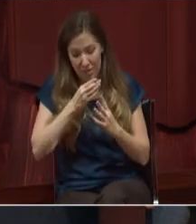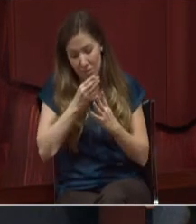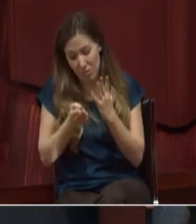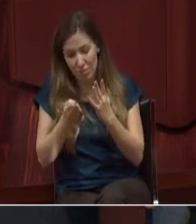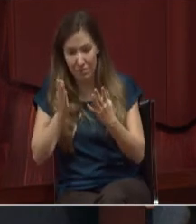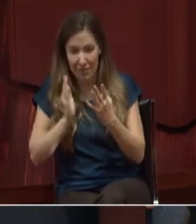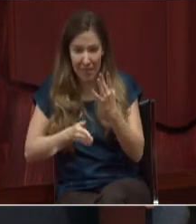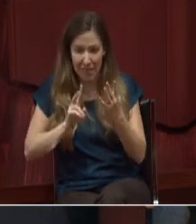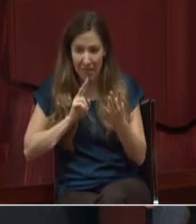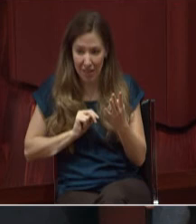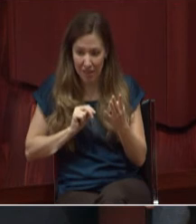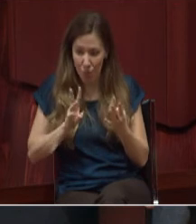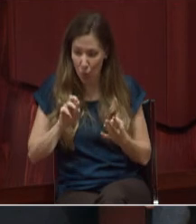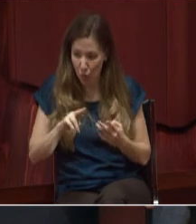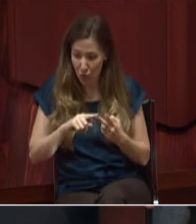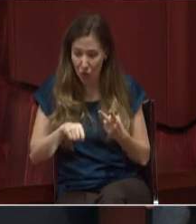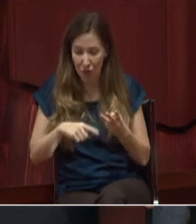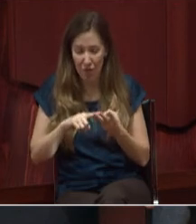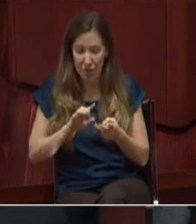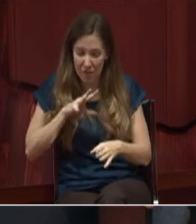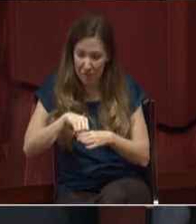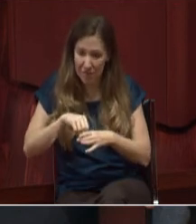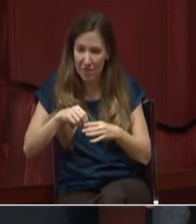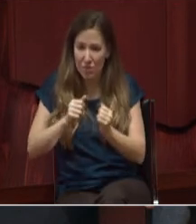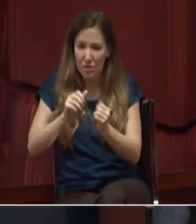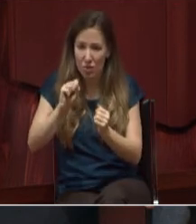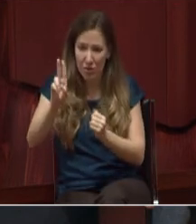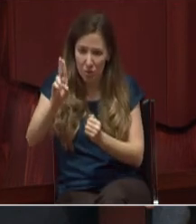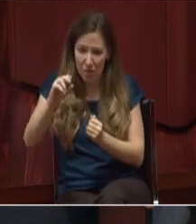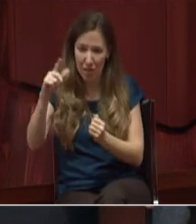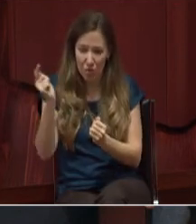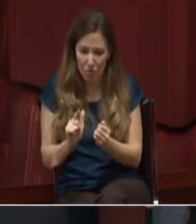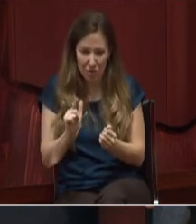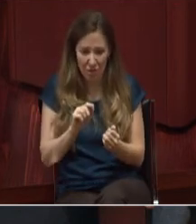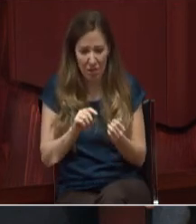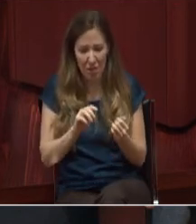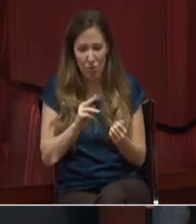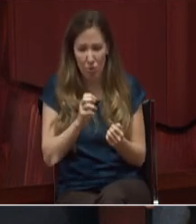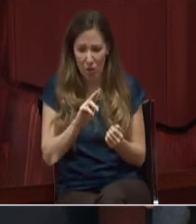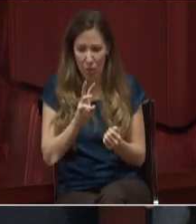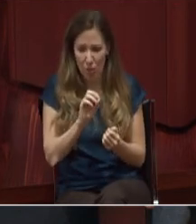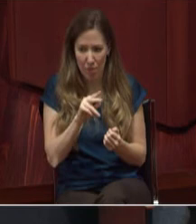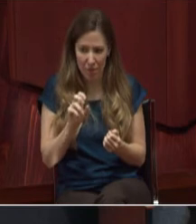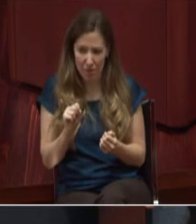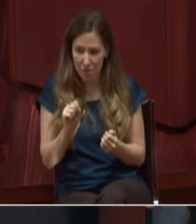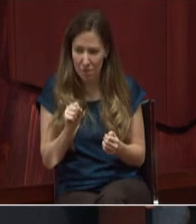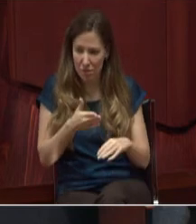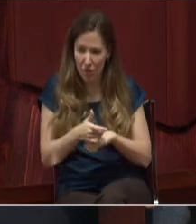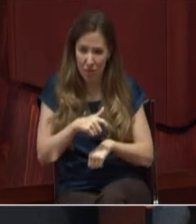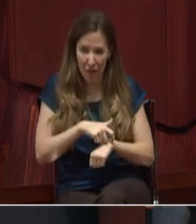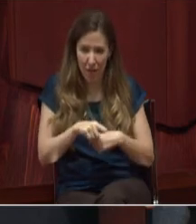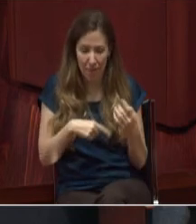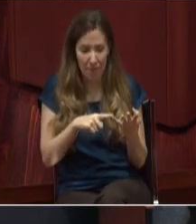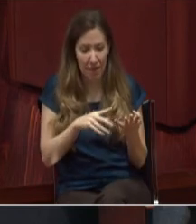War to engaging the Soviet Union and reducing nuclear weapons over time later on, and the